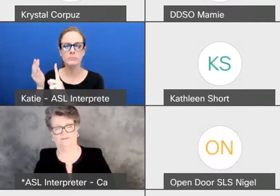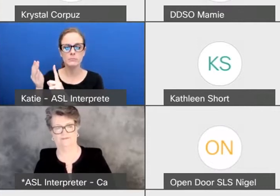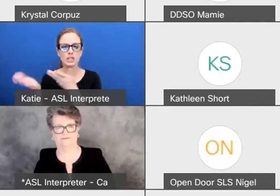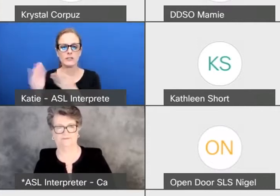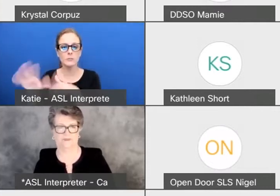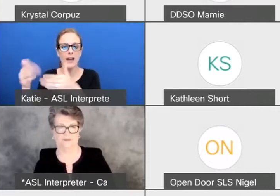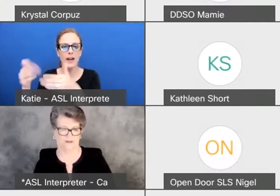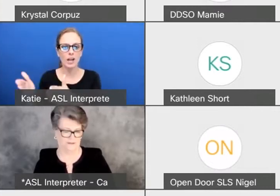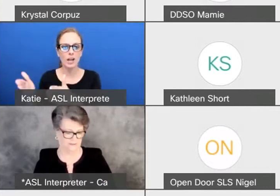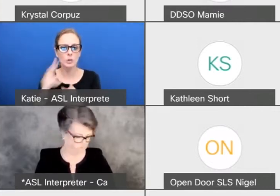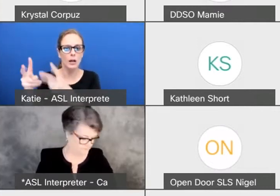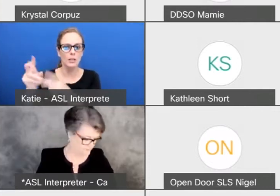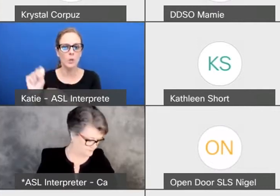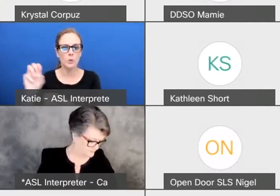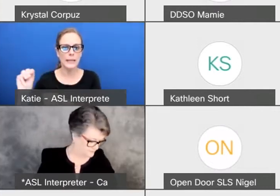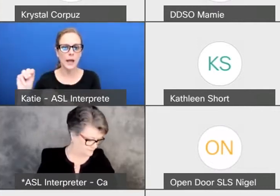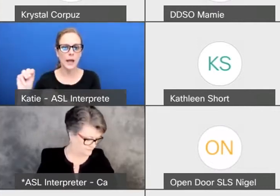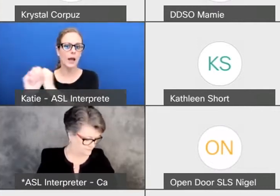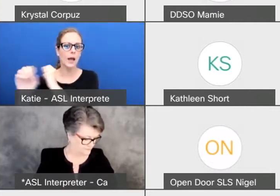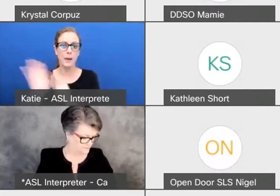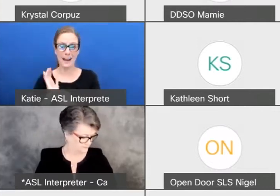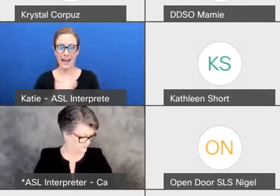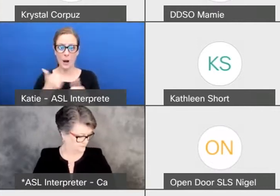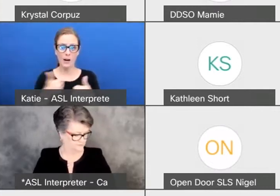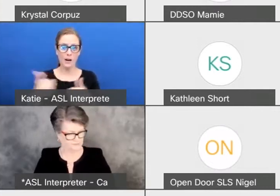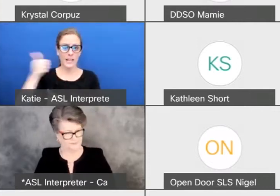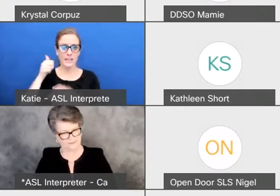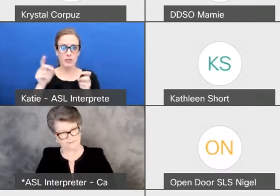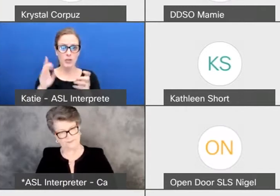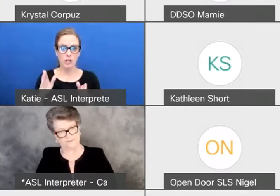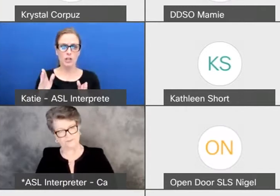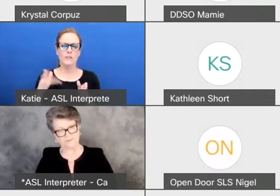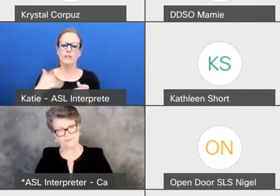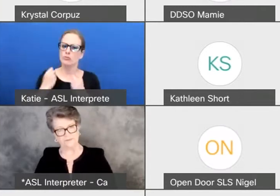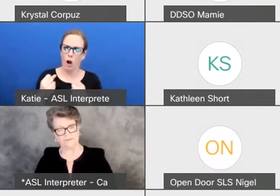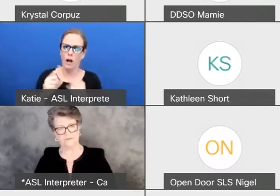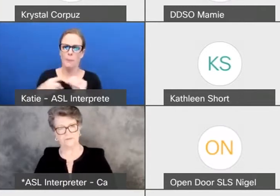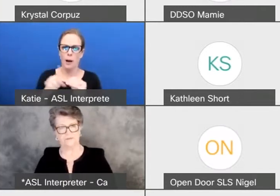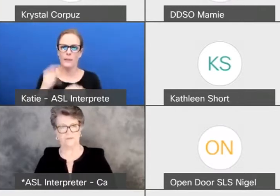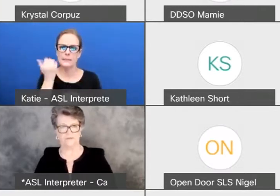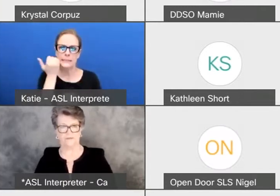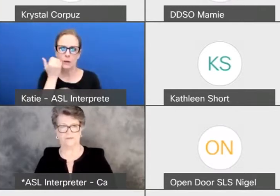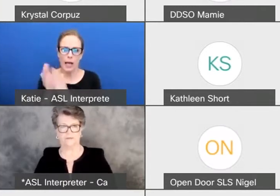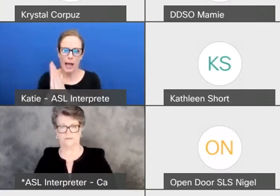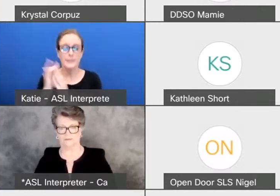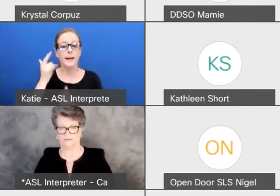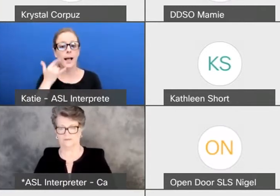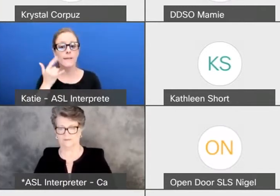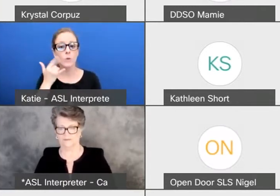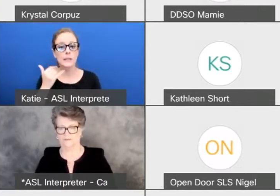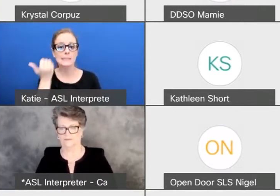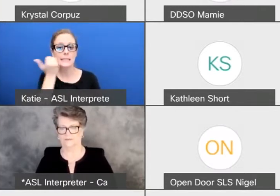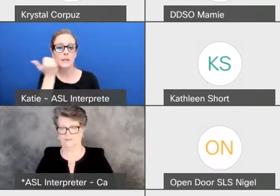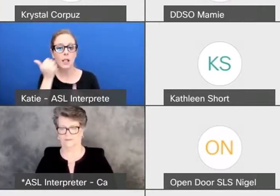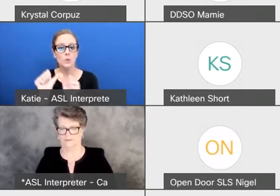Our executive director feels really strongly about wanting to support this dental ask. California Dental Association has been really